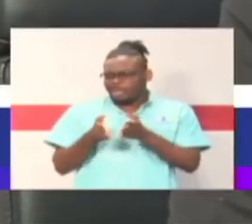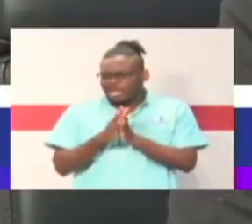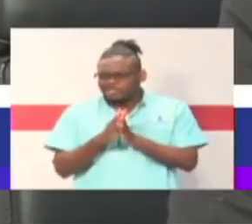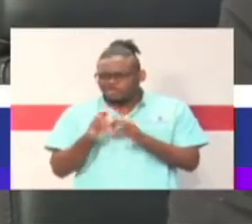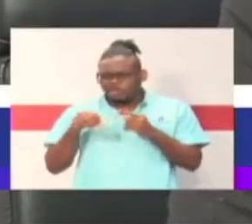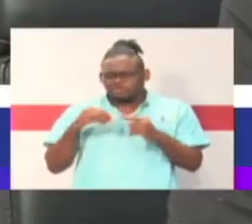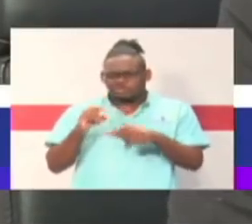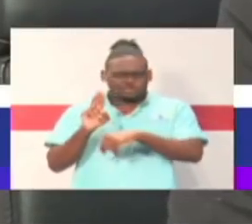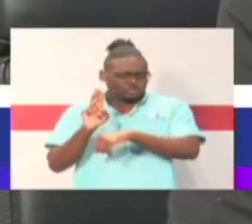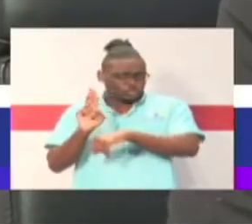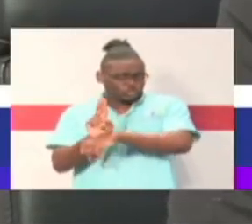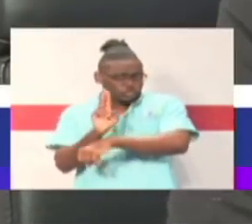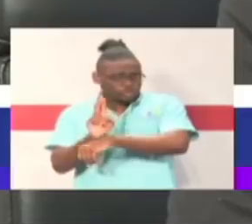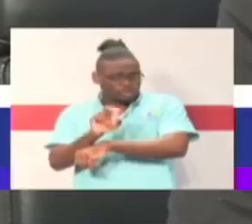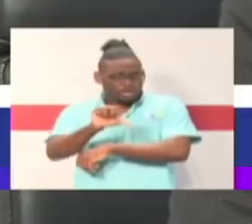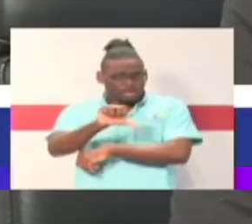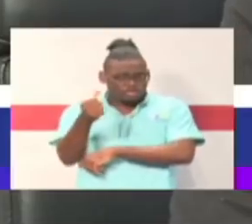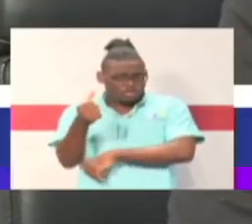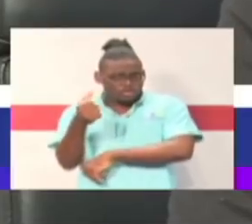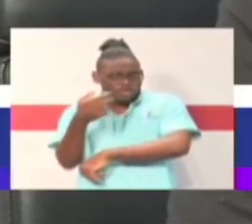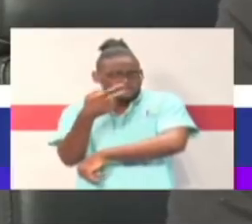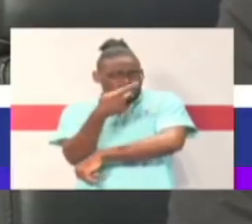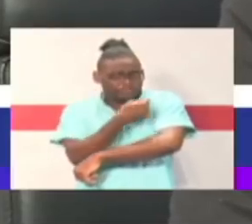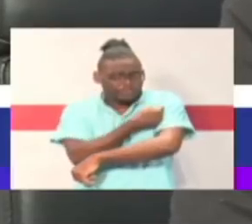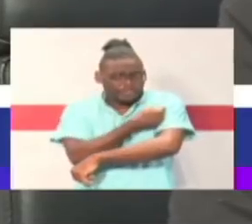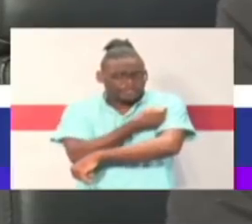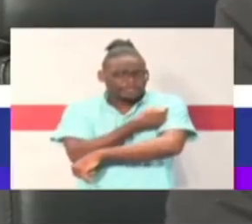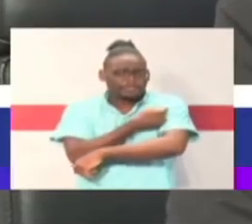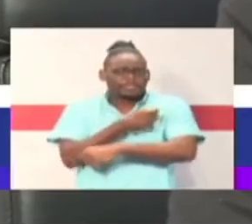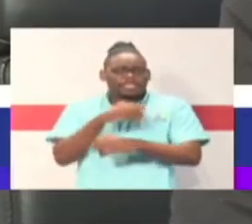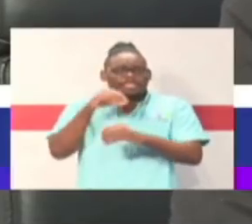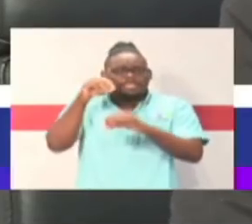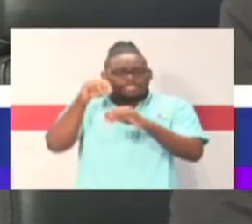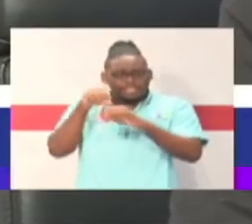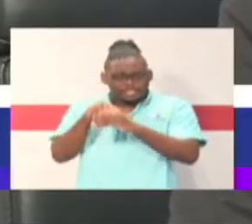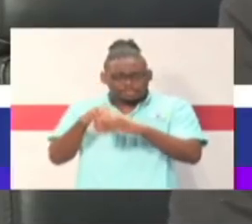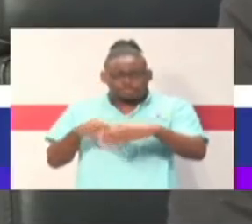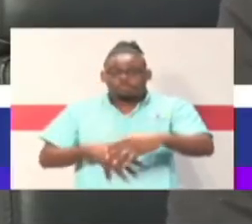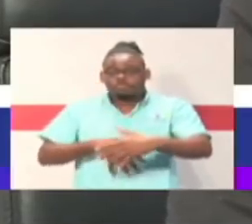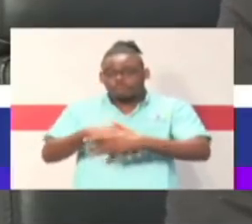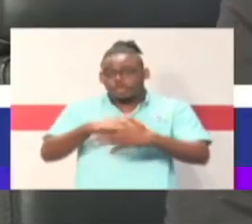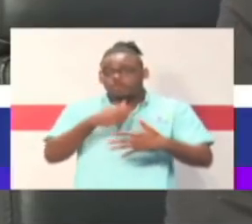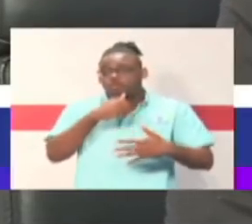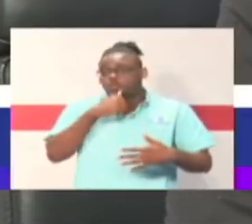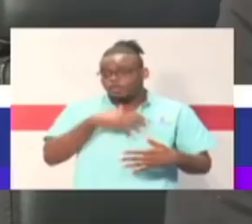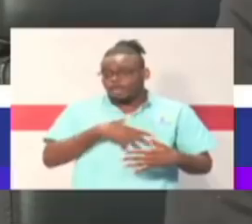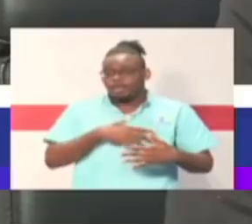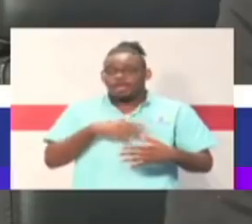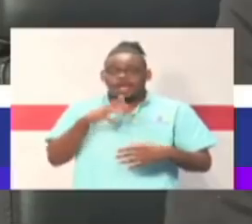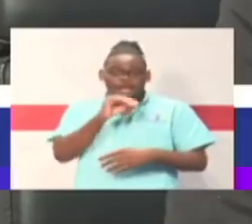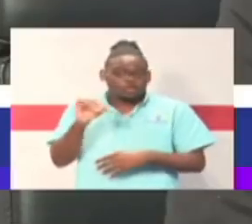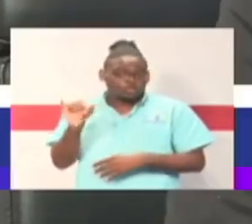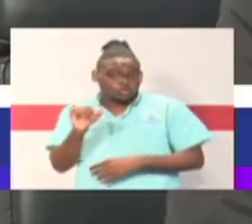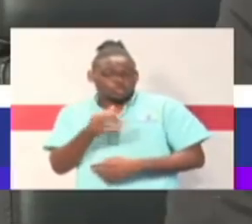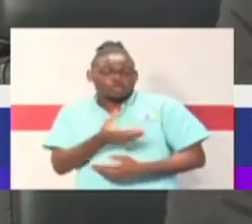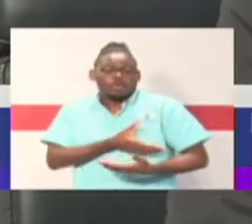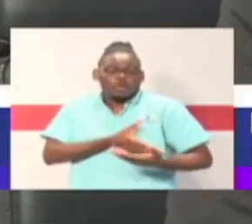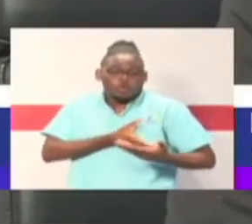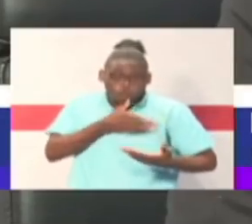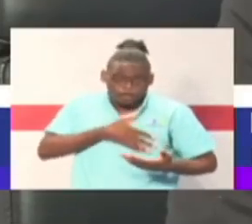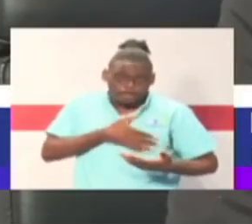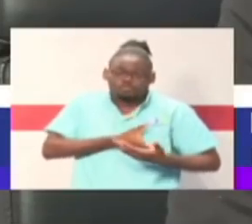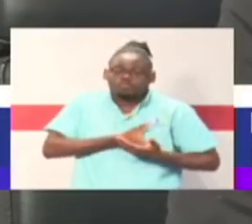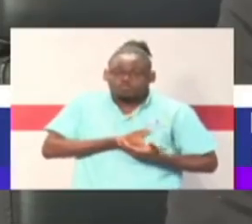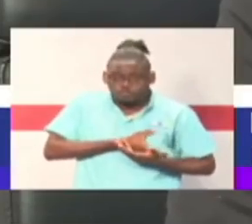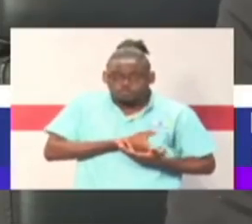other vaccines and in use in pregnancy and breastfeeding. So couple months ago when I